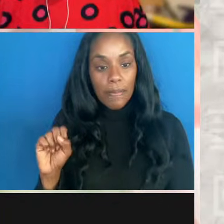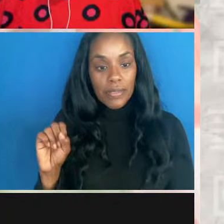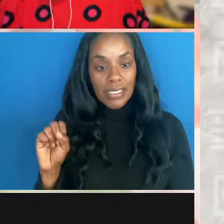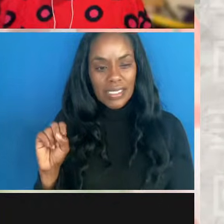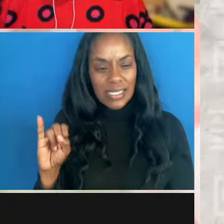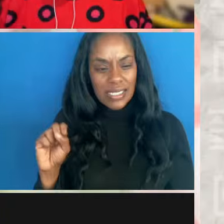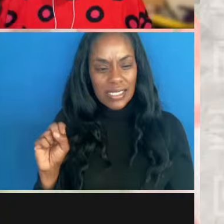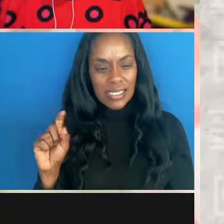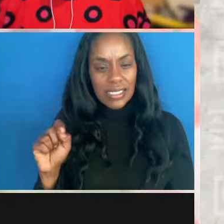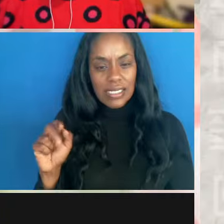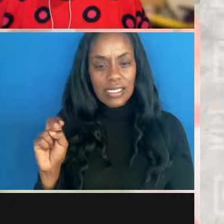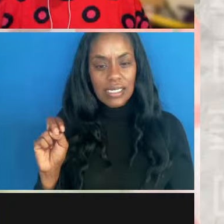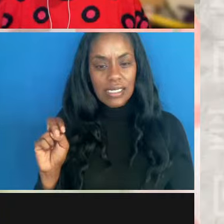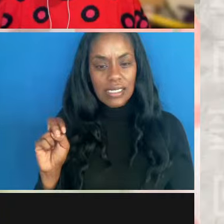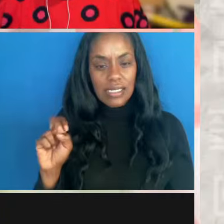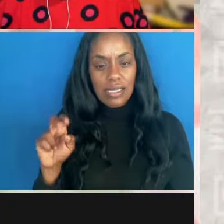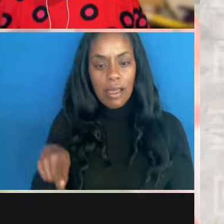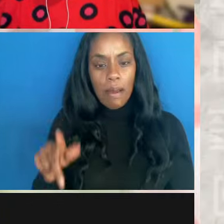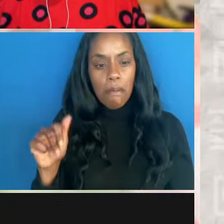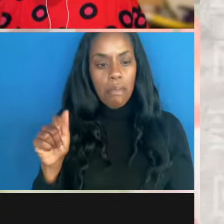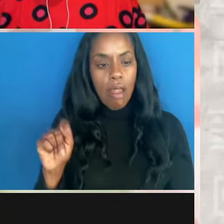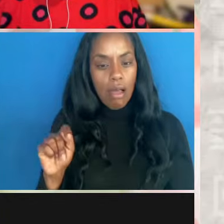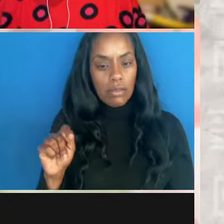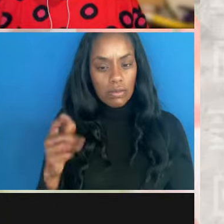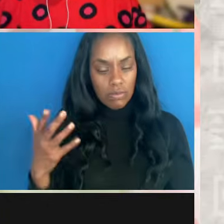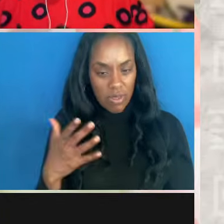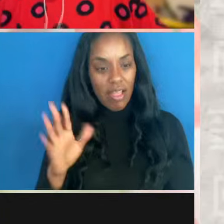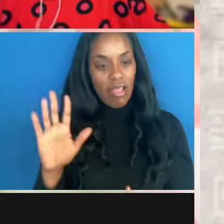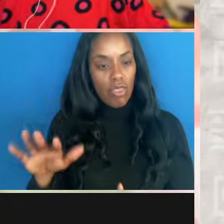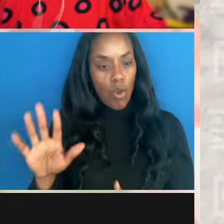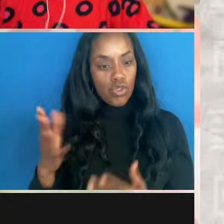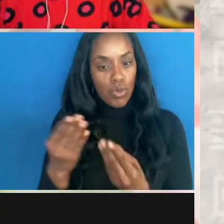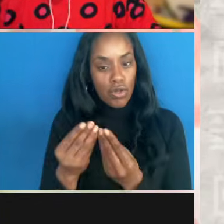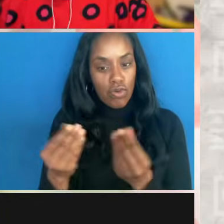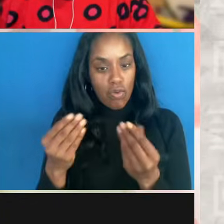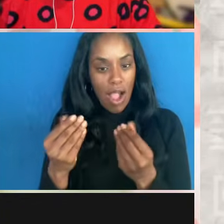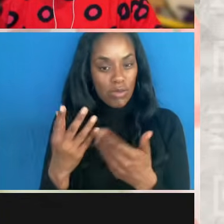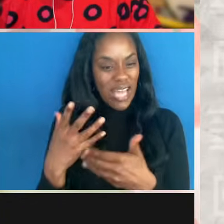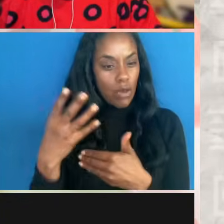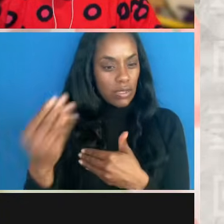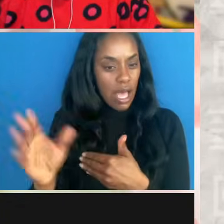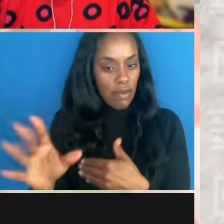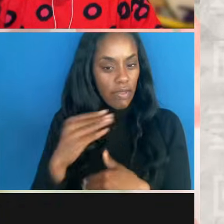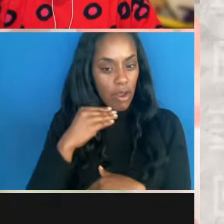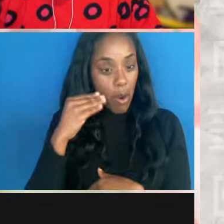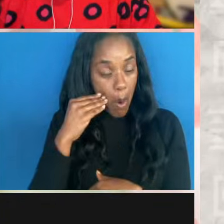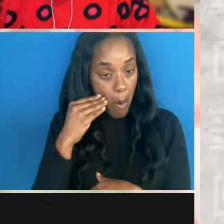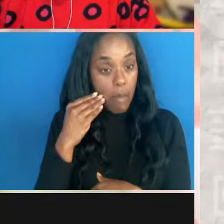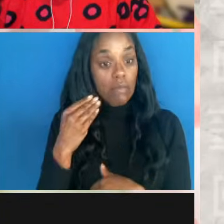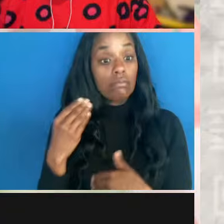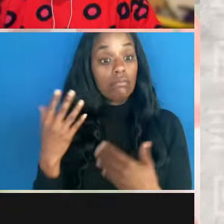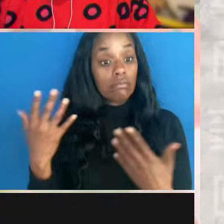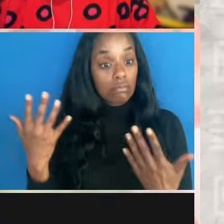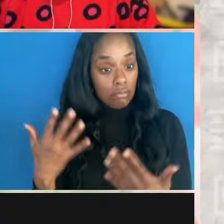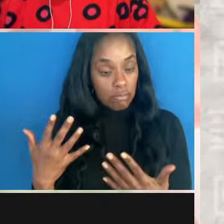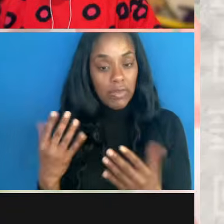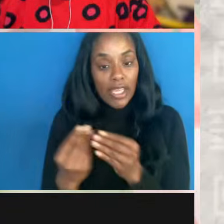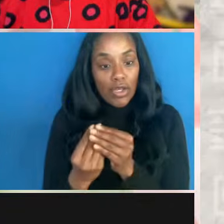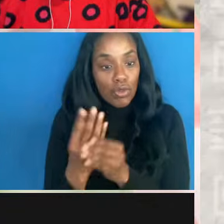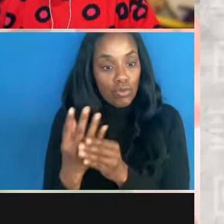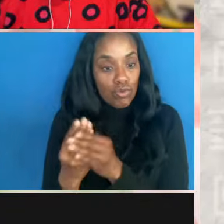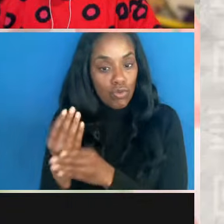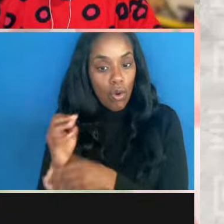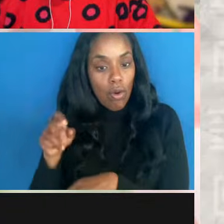grounds that slaves were able to keep outside of their accommodations so that they could grow crops to supplement the food that they were